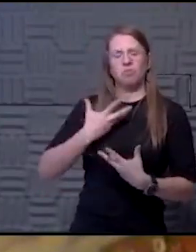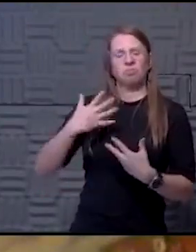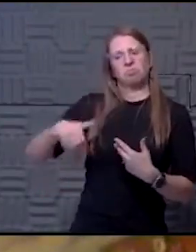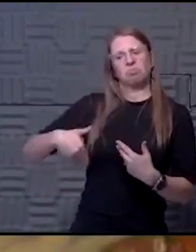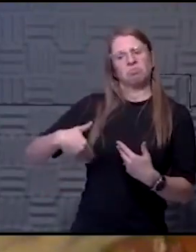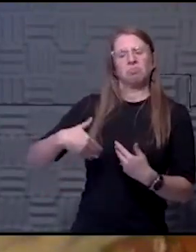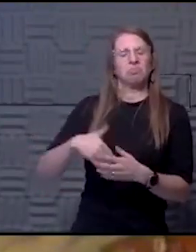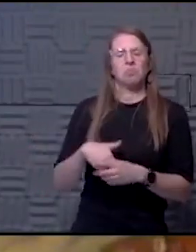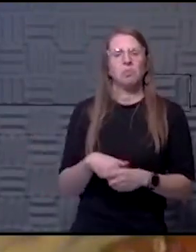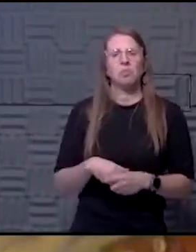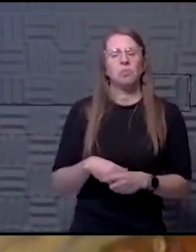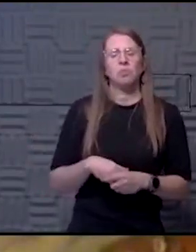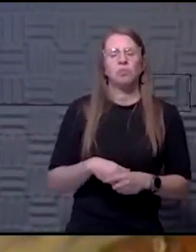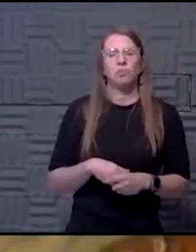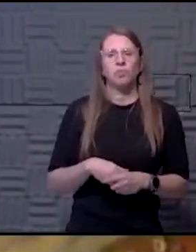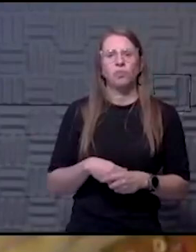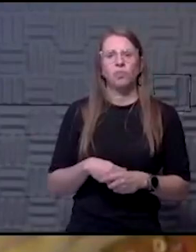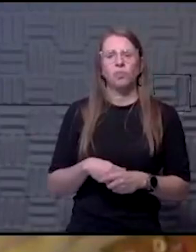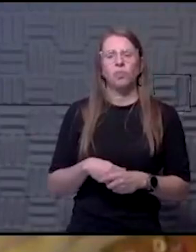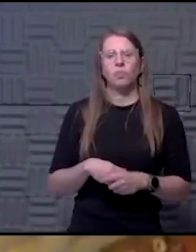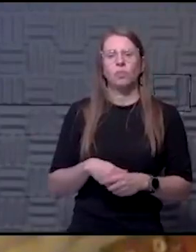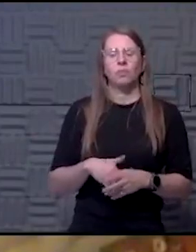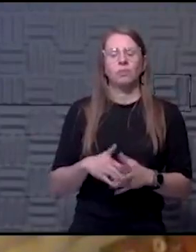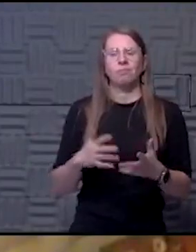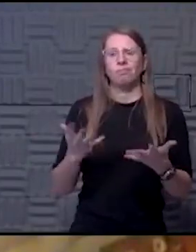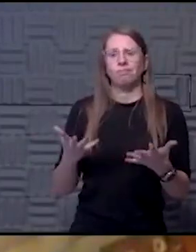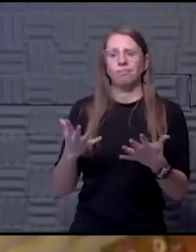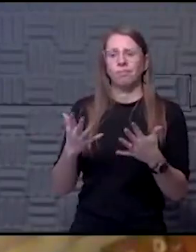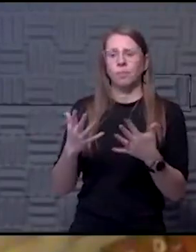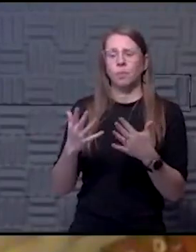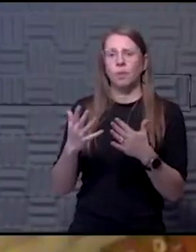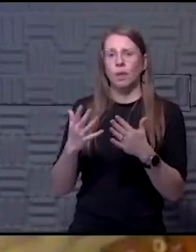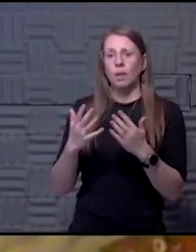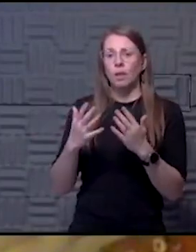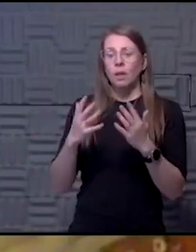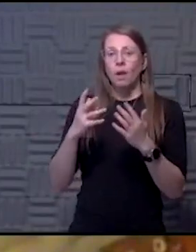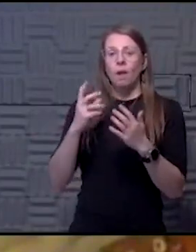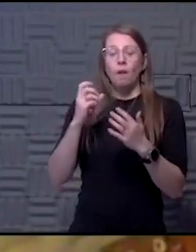terms of any glimmer of increased production.